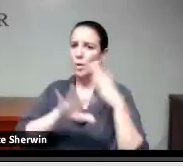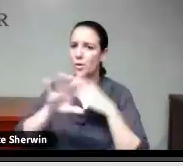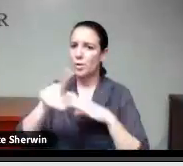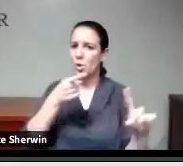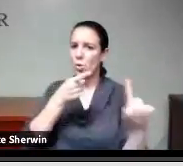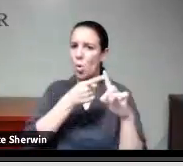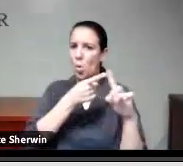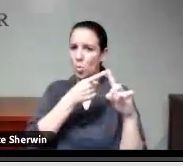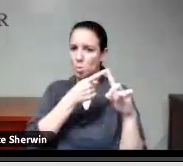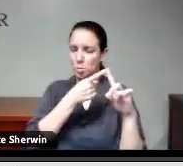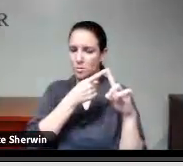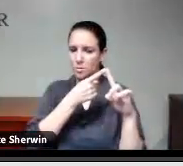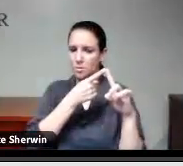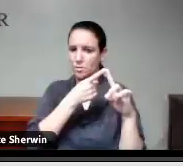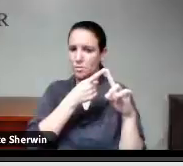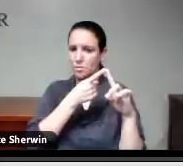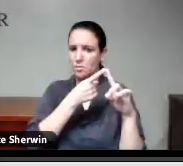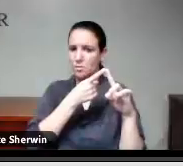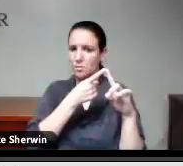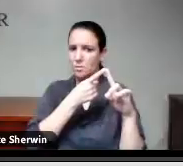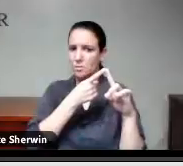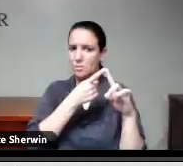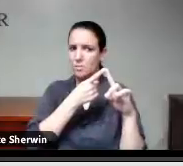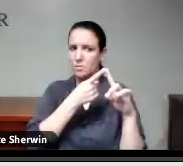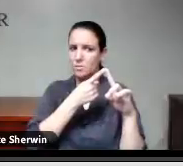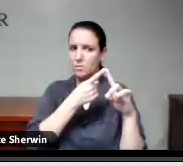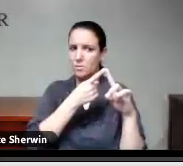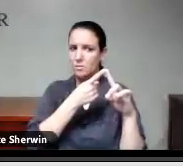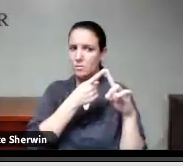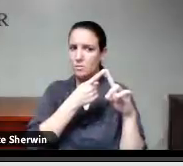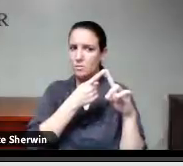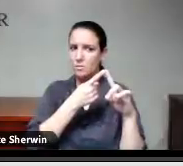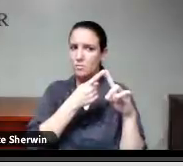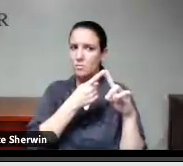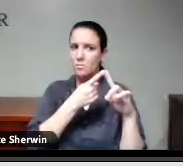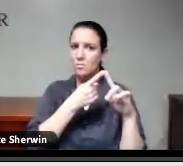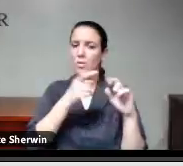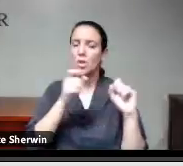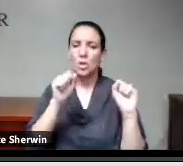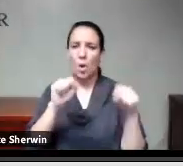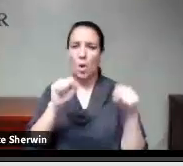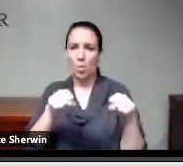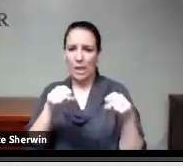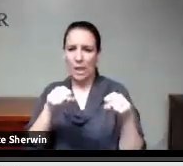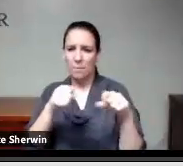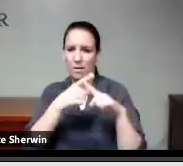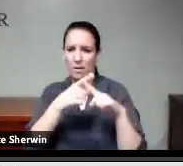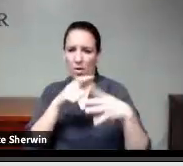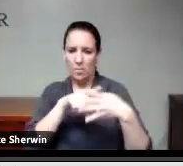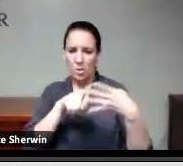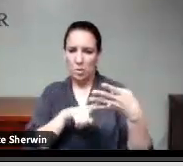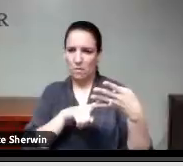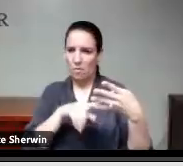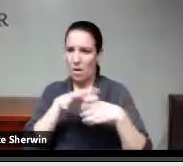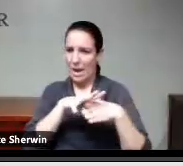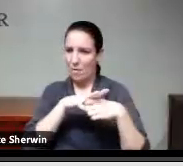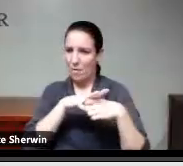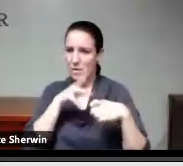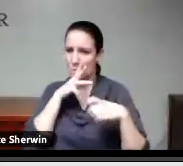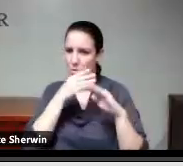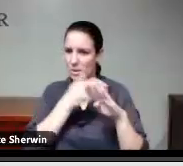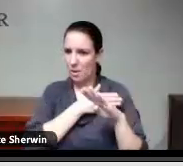could be around the 5 areas that came, or the 4 areas that came before what we're talking about now. So they would probably be